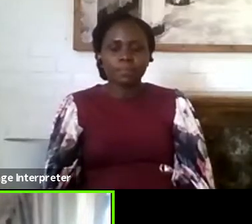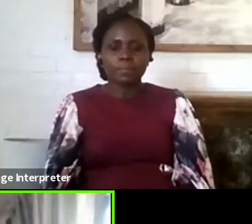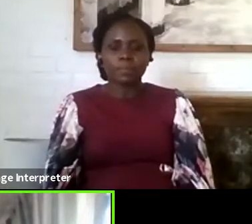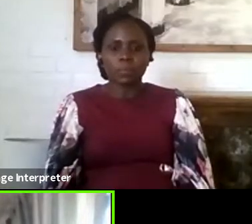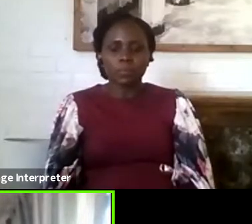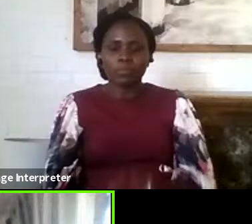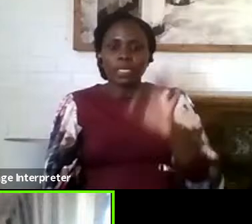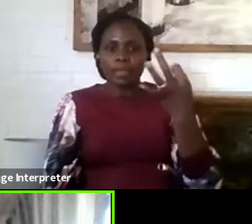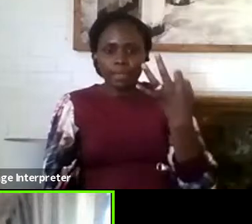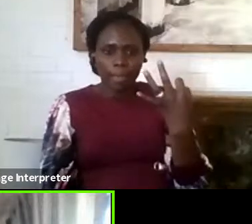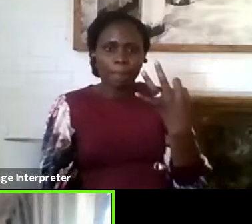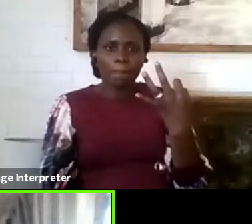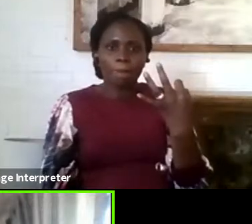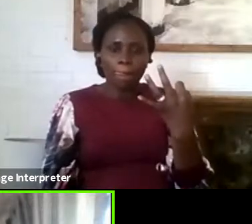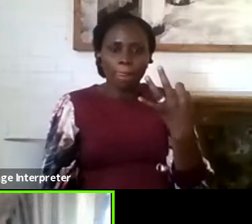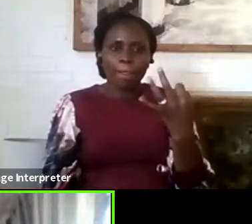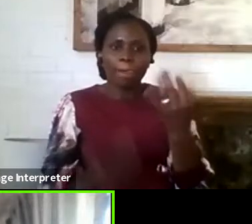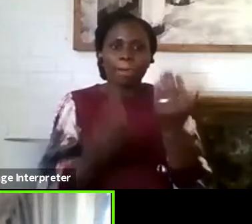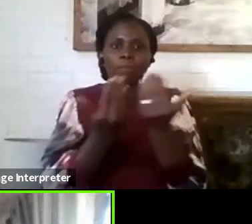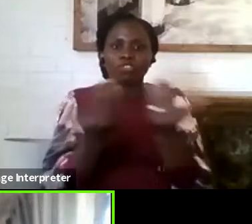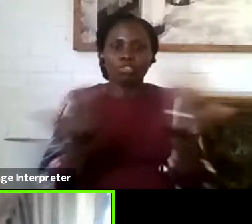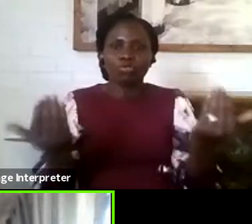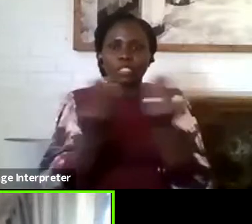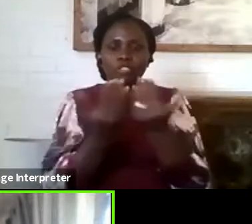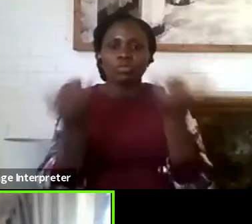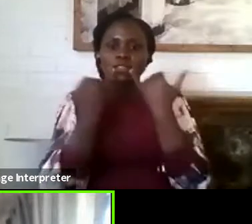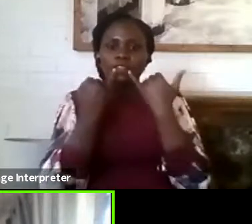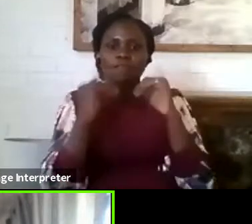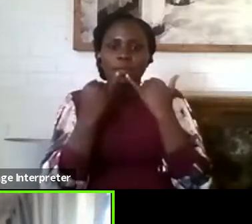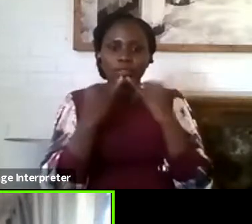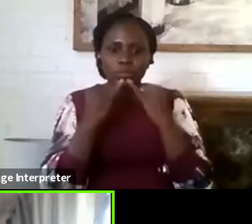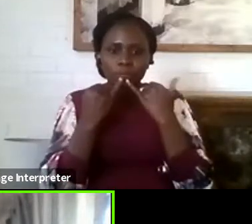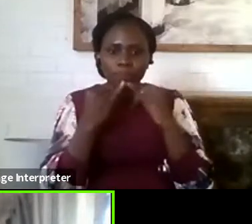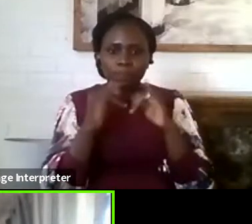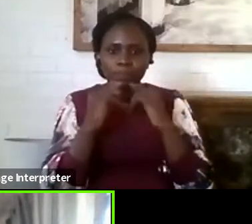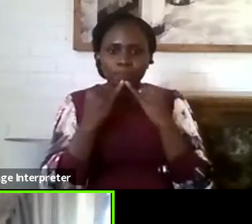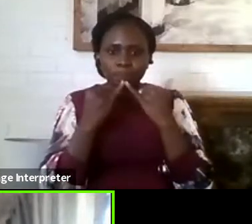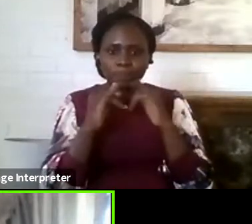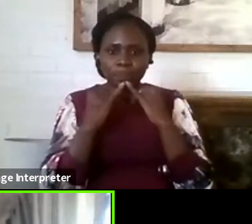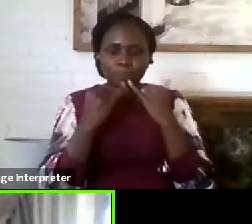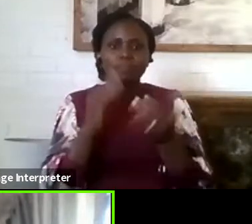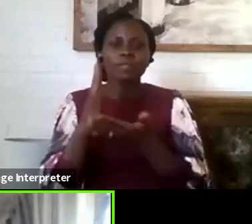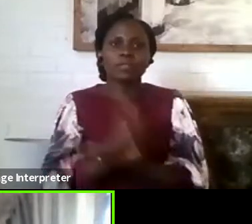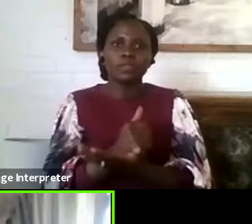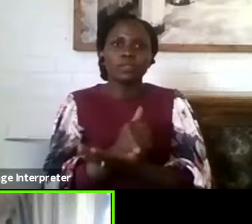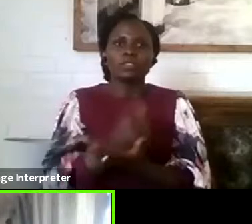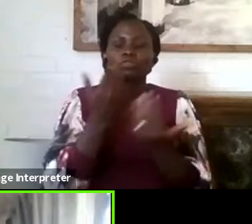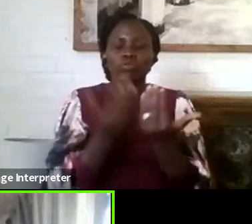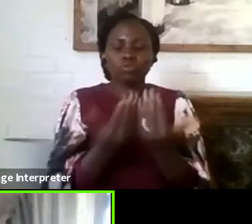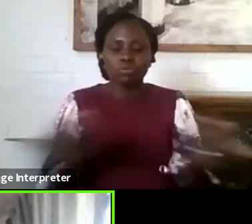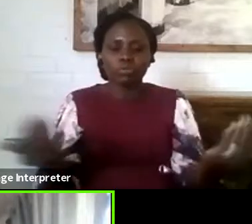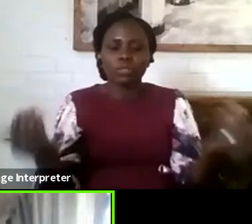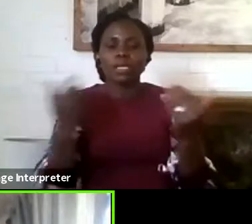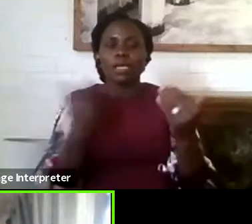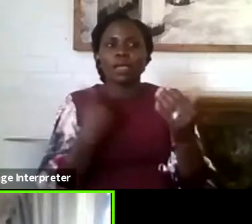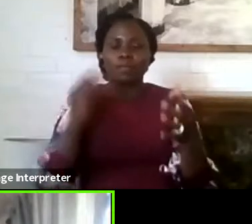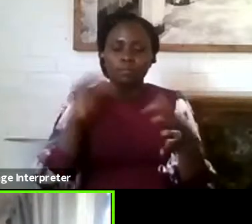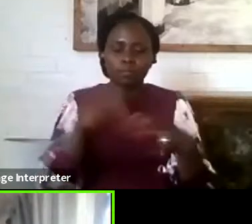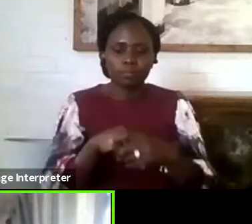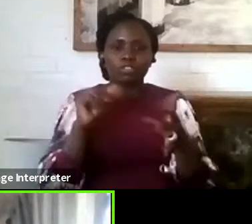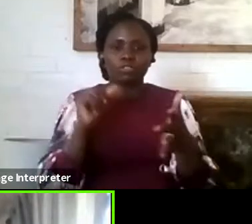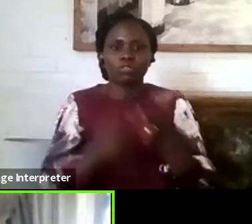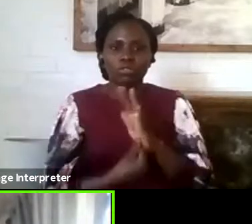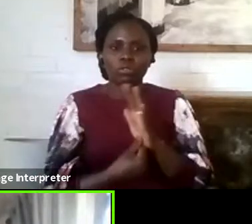is children's information, because children generally merit specific protection due to the risk that it